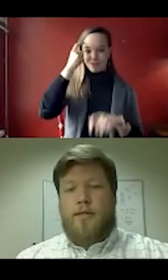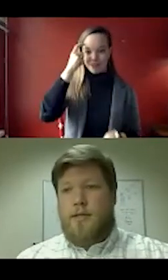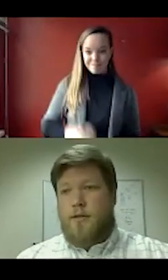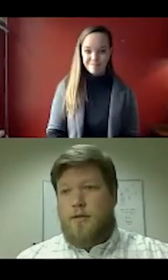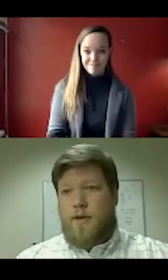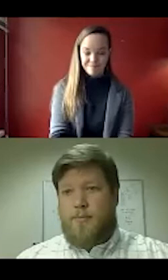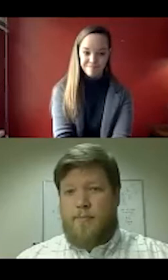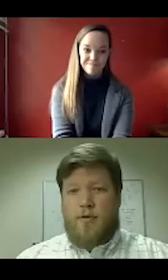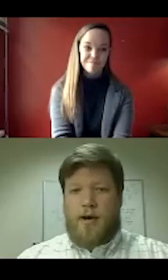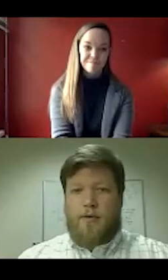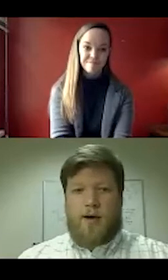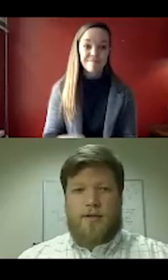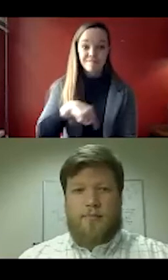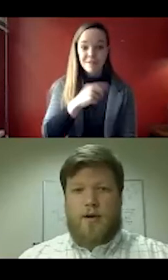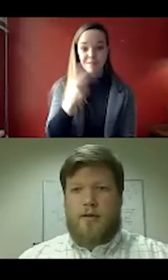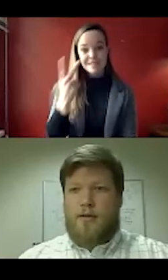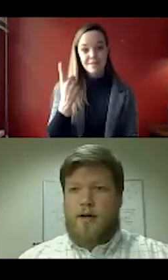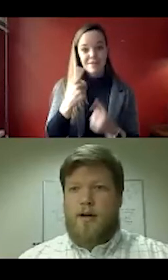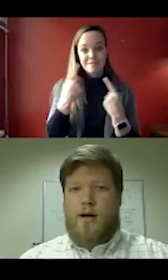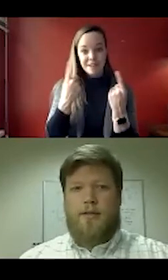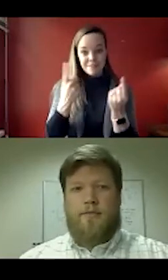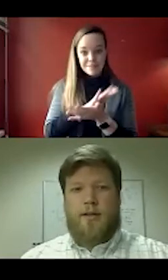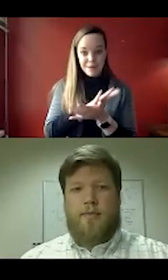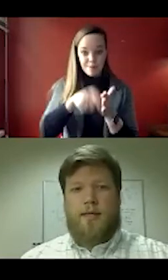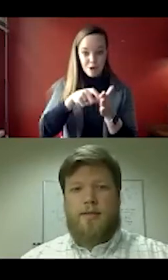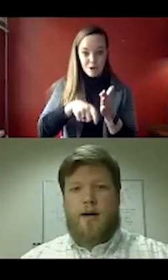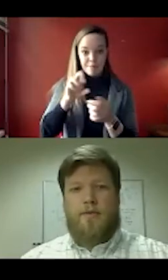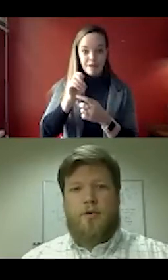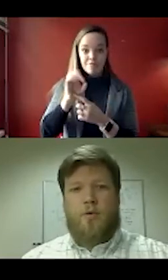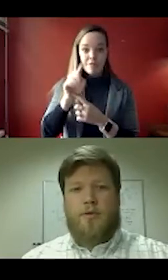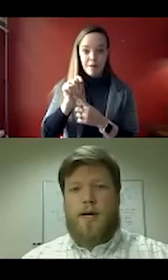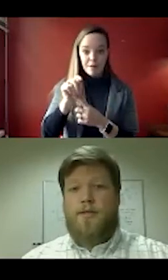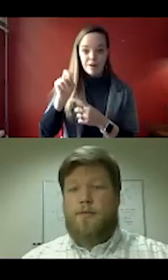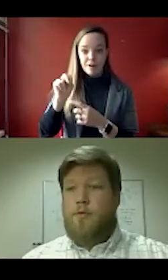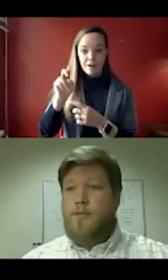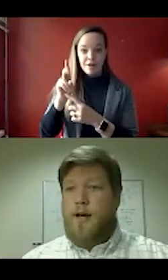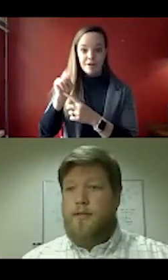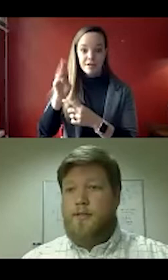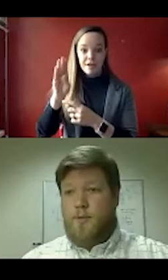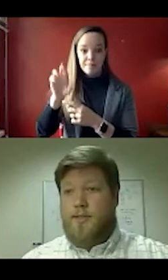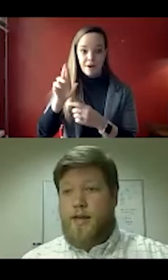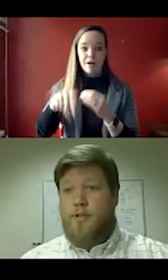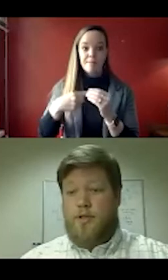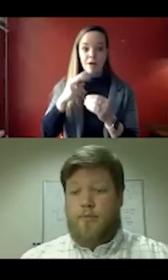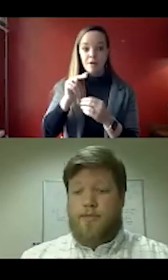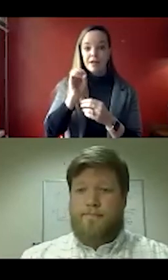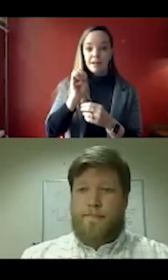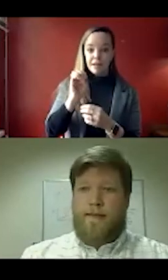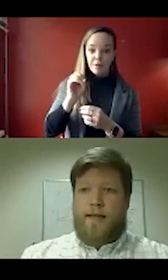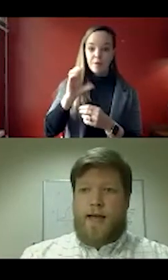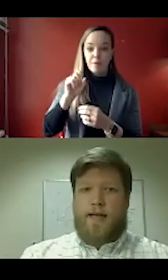We can see this in a famous paper by Robin Dunbar on the development of neocortical size and group size, as well as language in